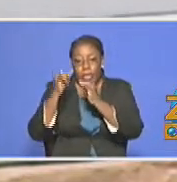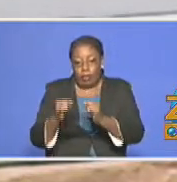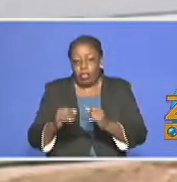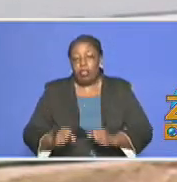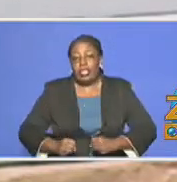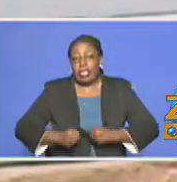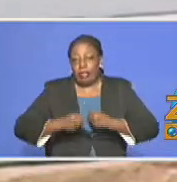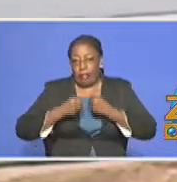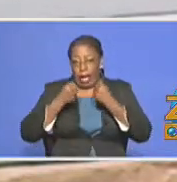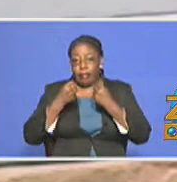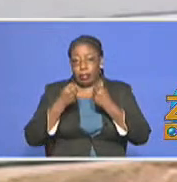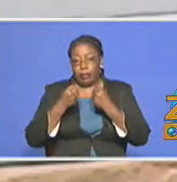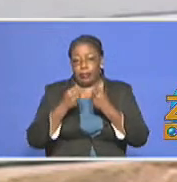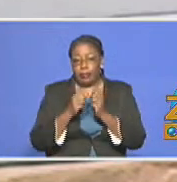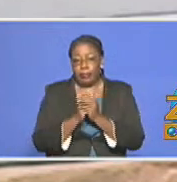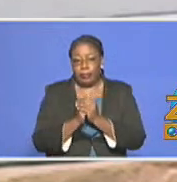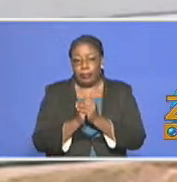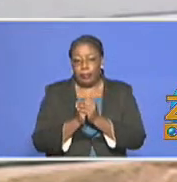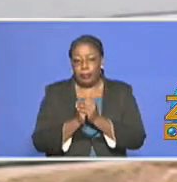survival.